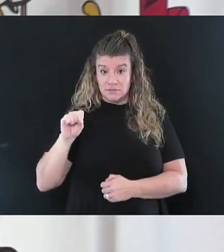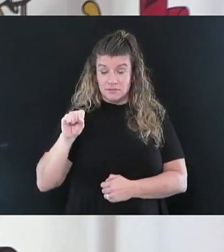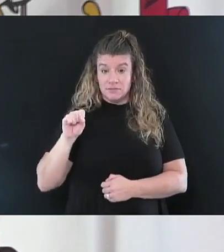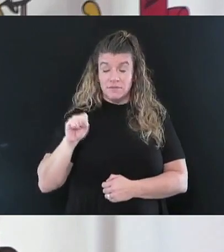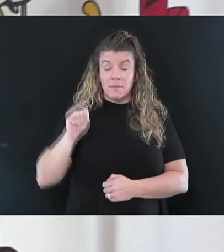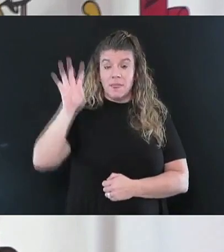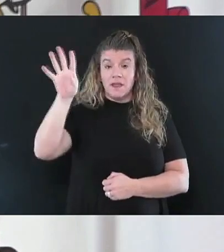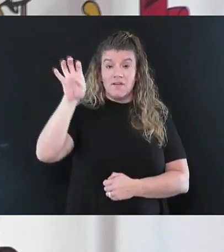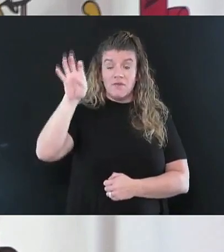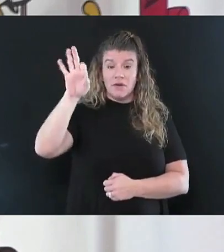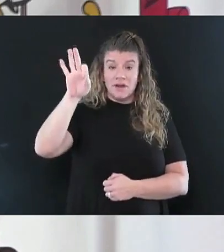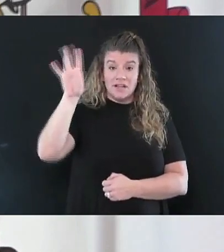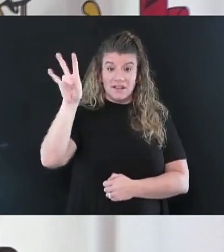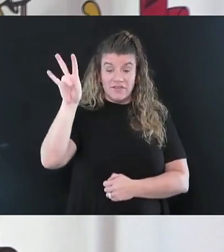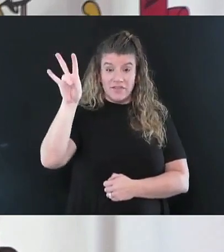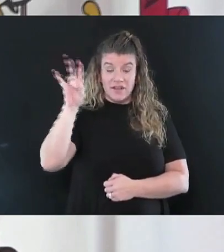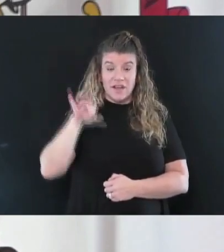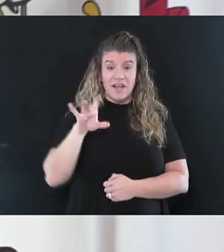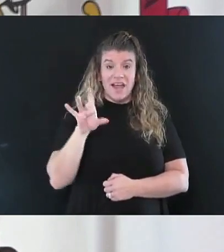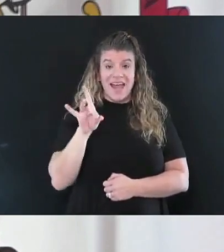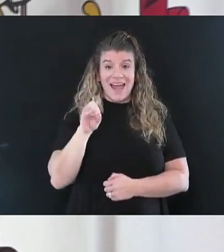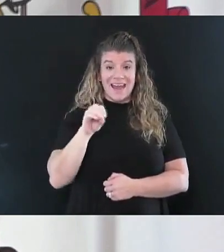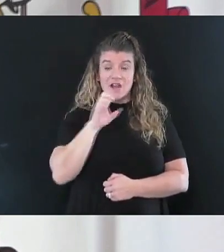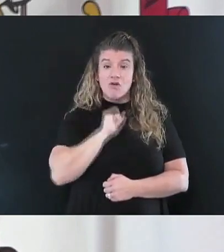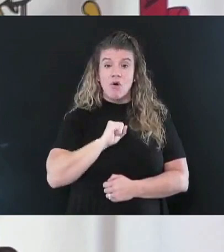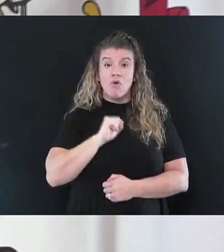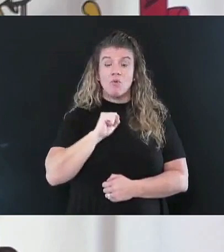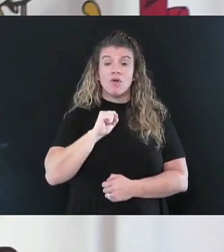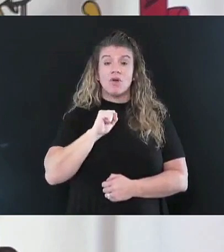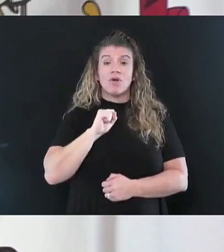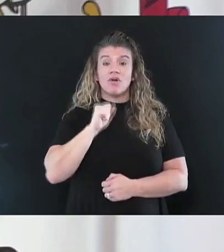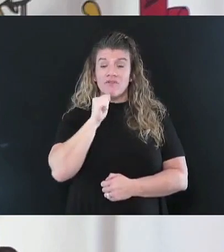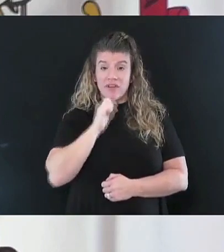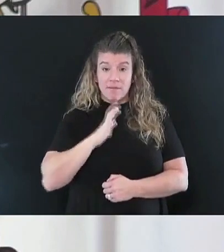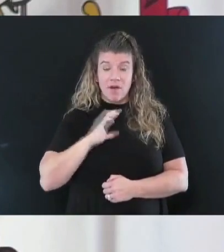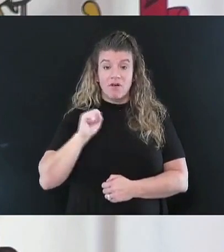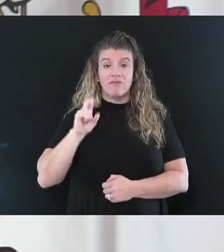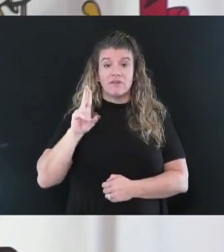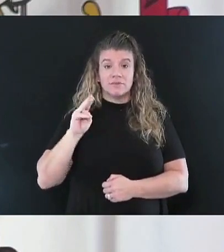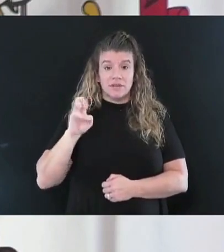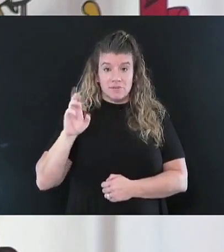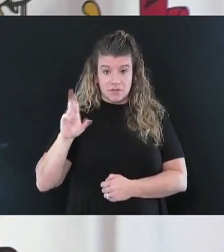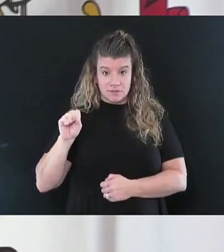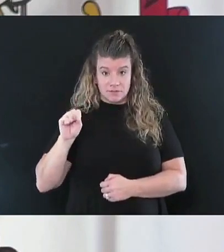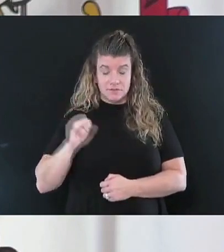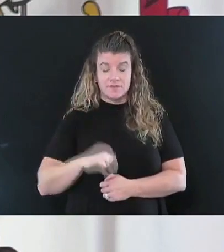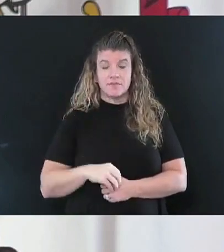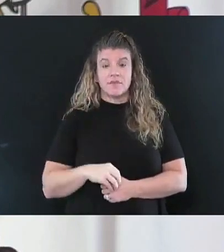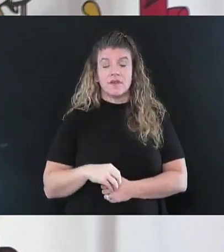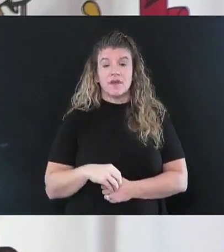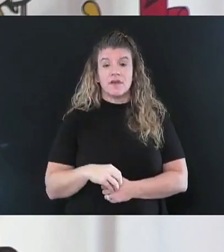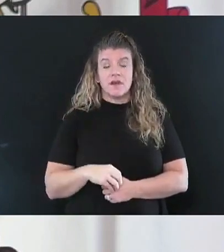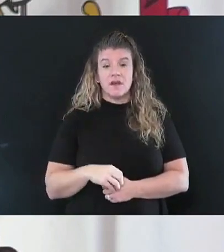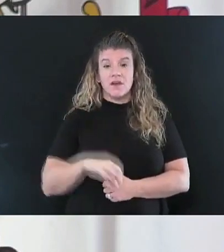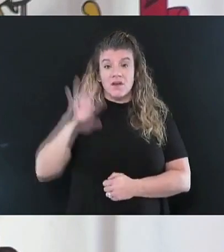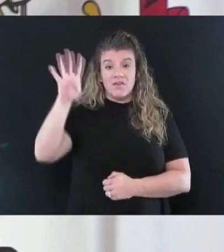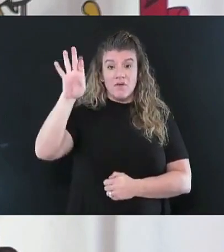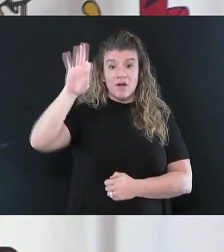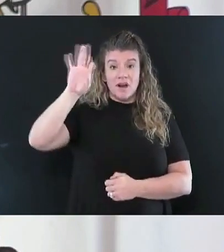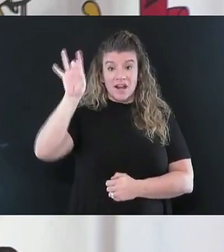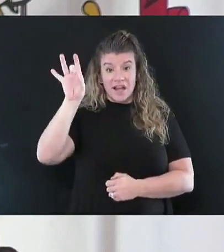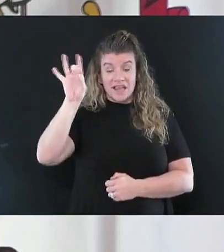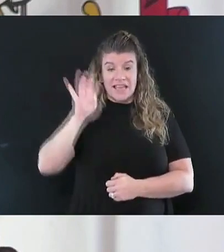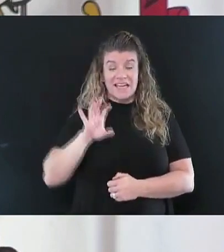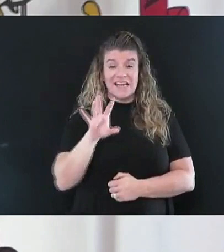Our 497th death, an 80-year-old female from Summers County. Our 498th death,